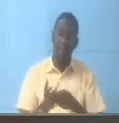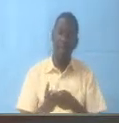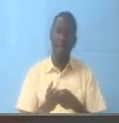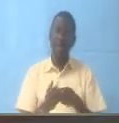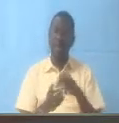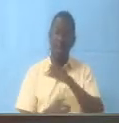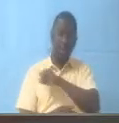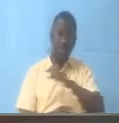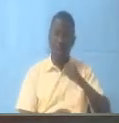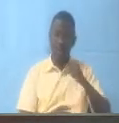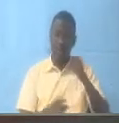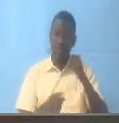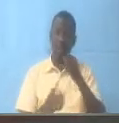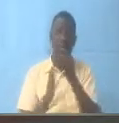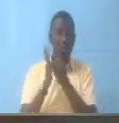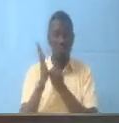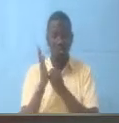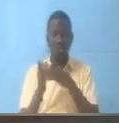civil case.